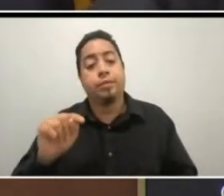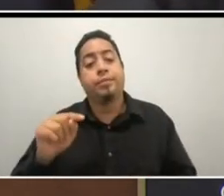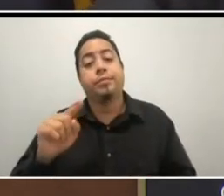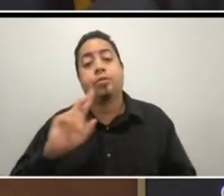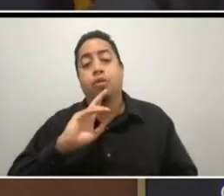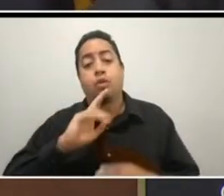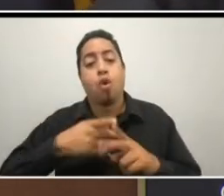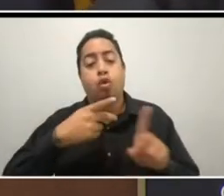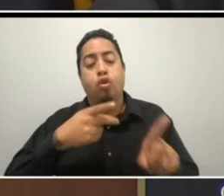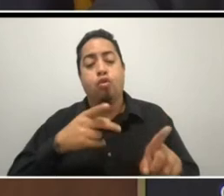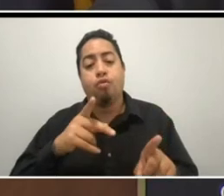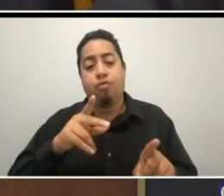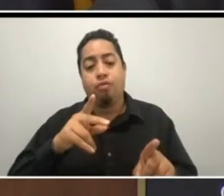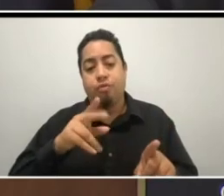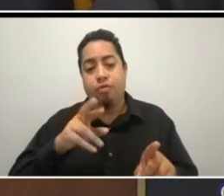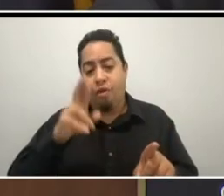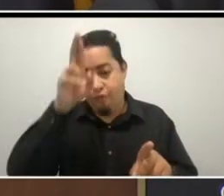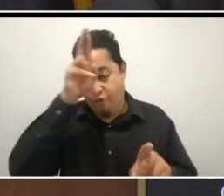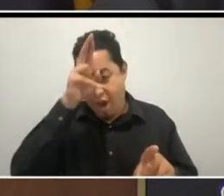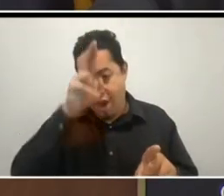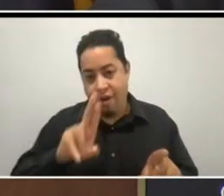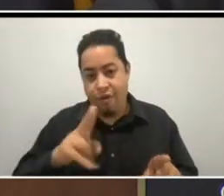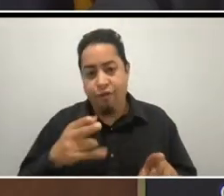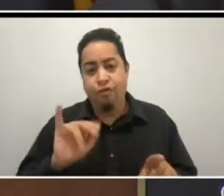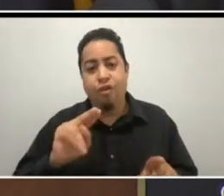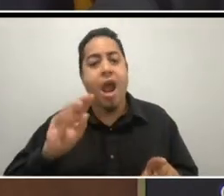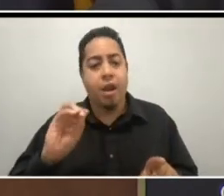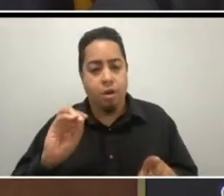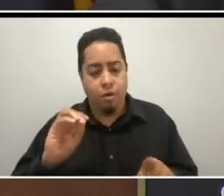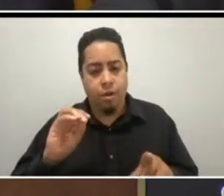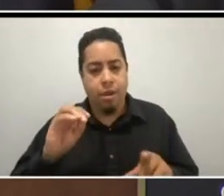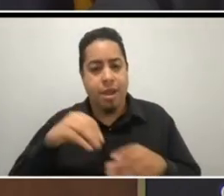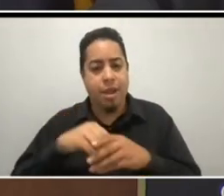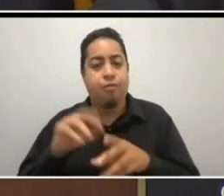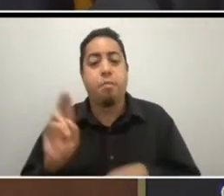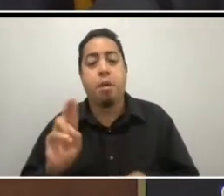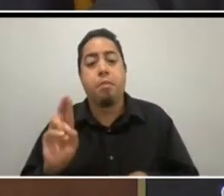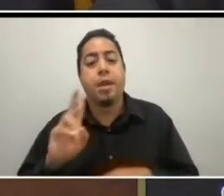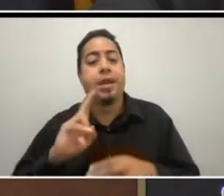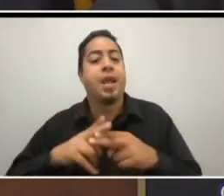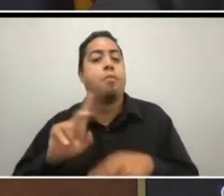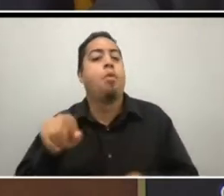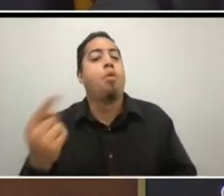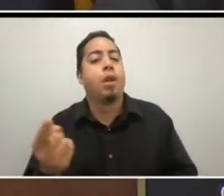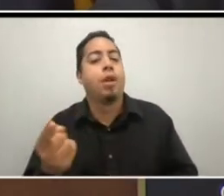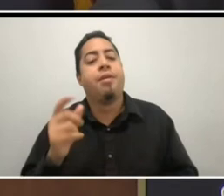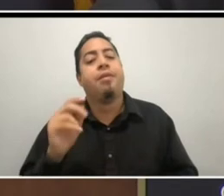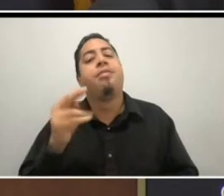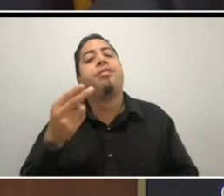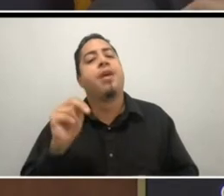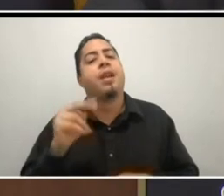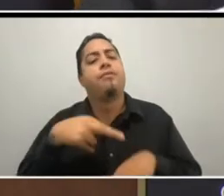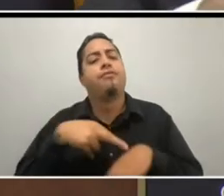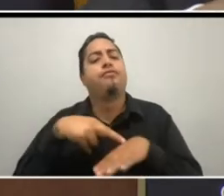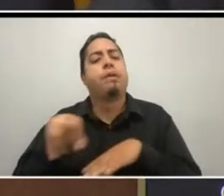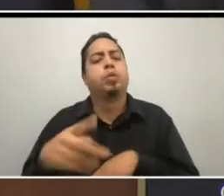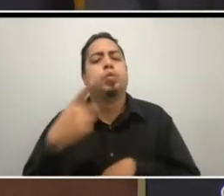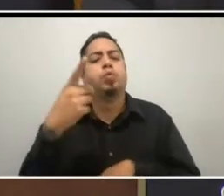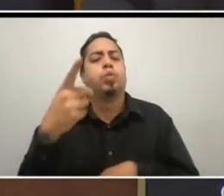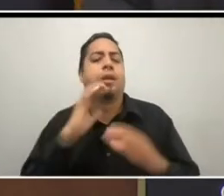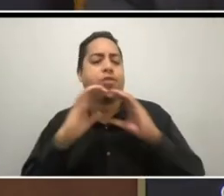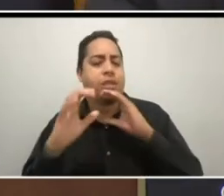rhino, Republican in name only. He then references a conversation in